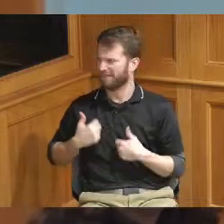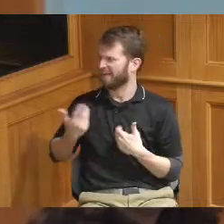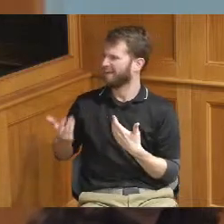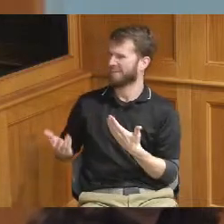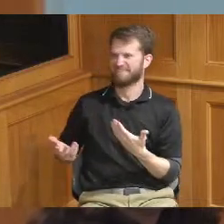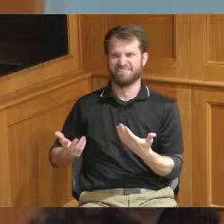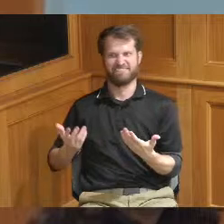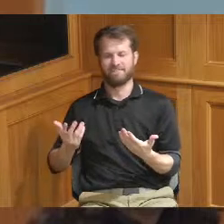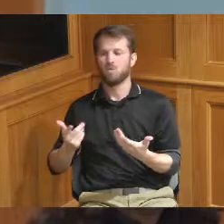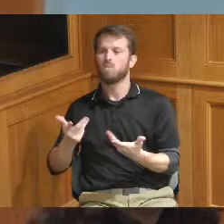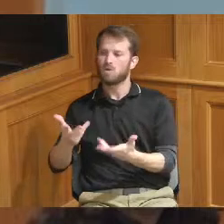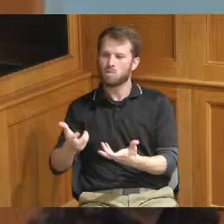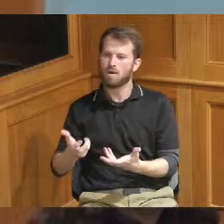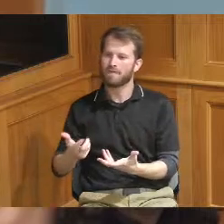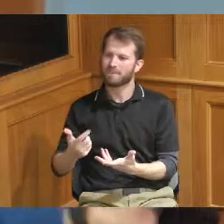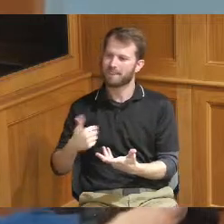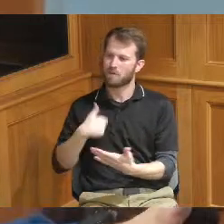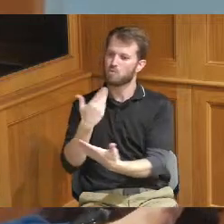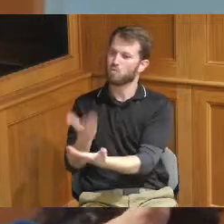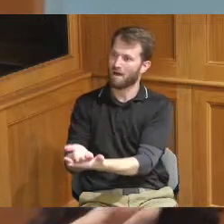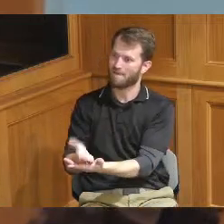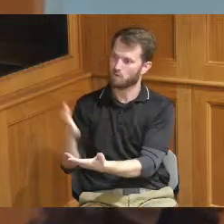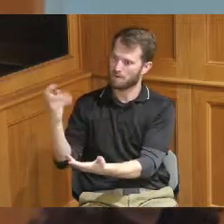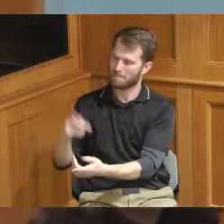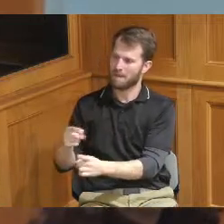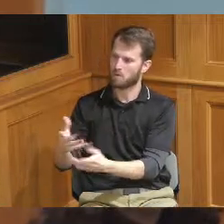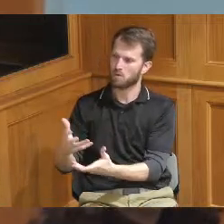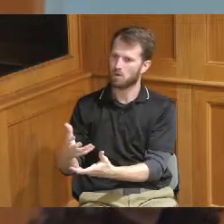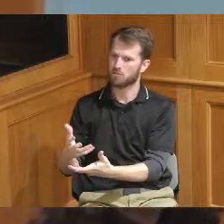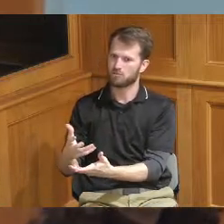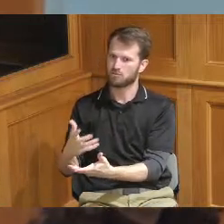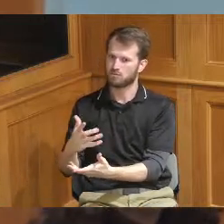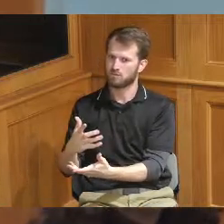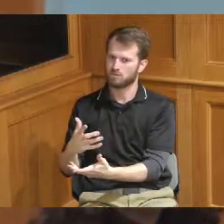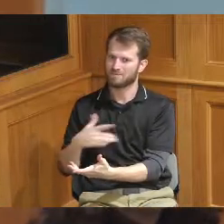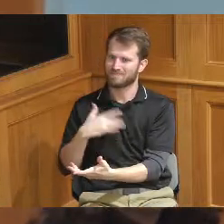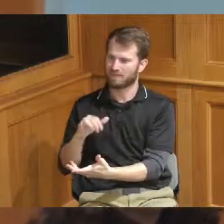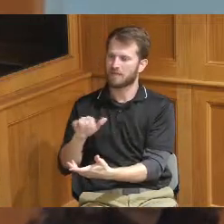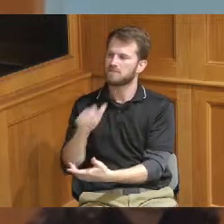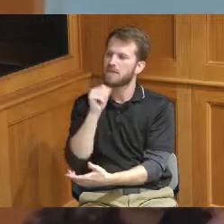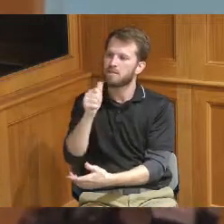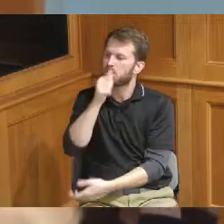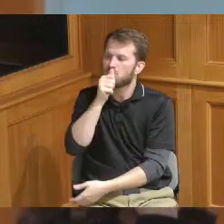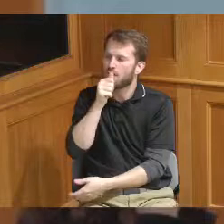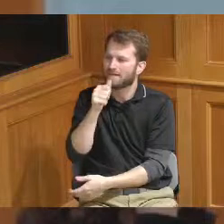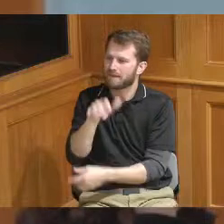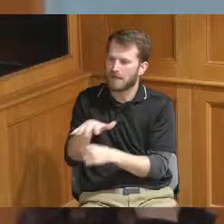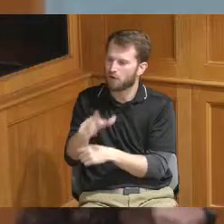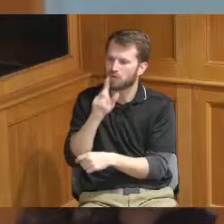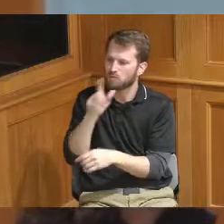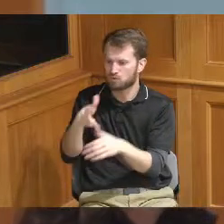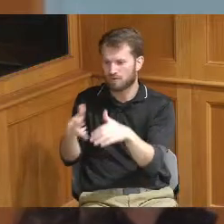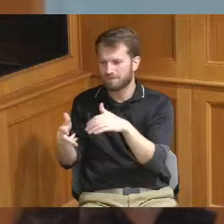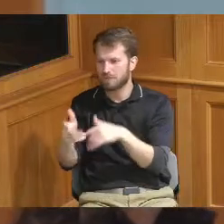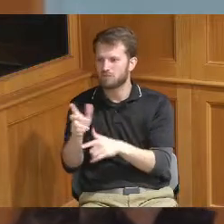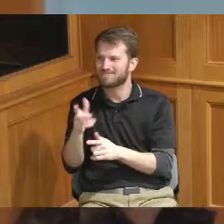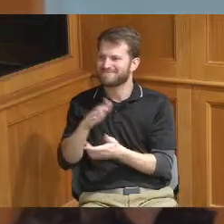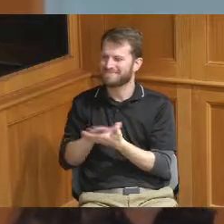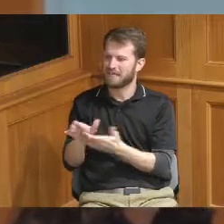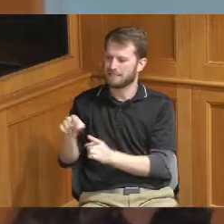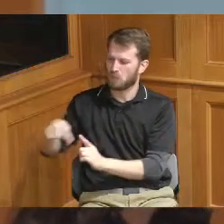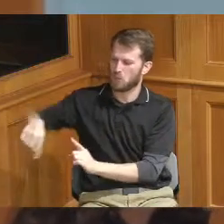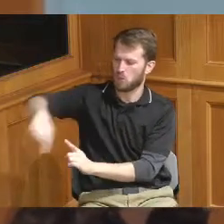want that real sense of arrival when you come back there. It's not a private drive. You're not driving through a parking lot. There's a nice loop street there,